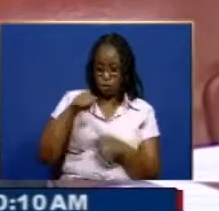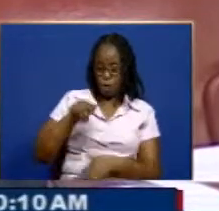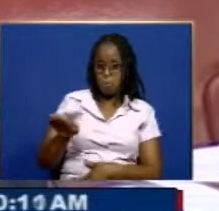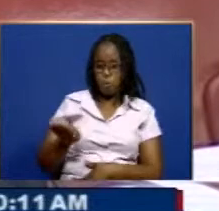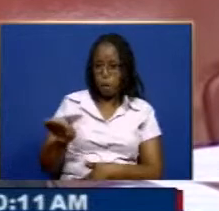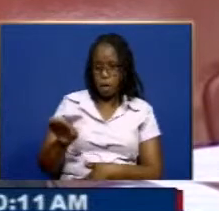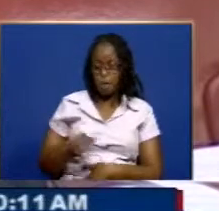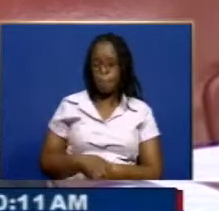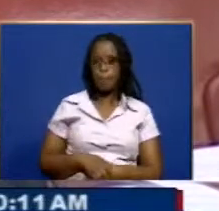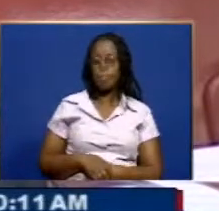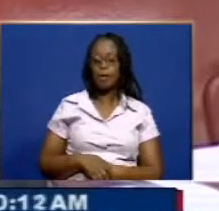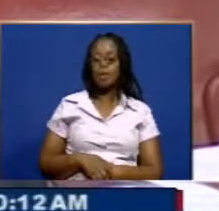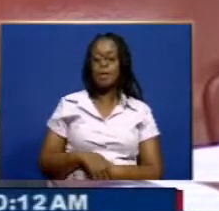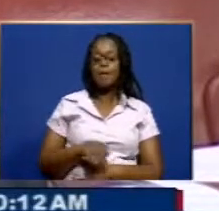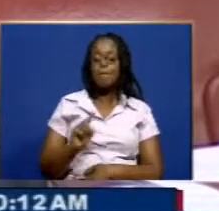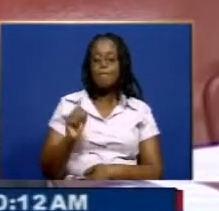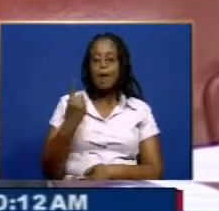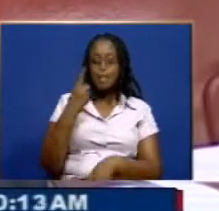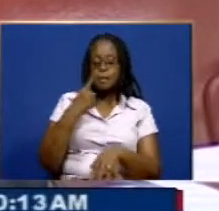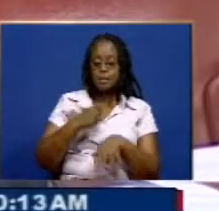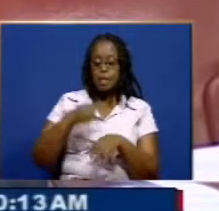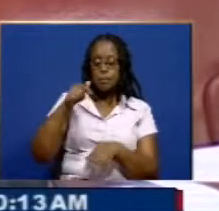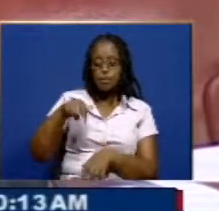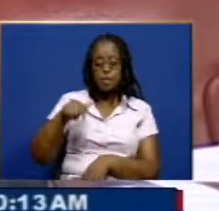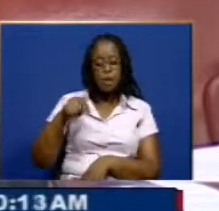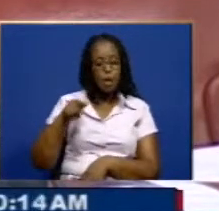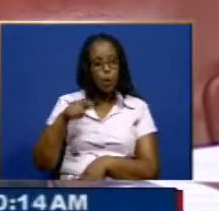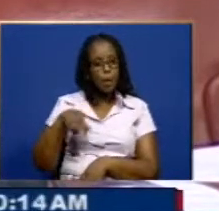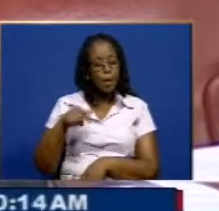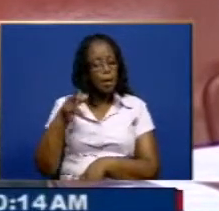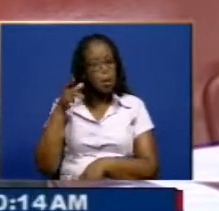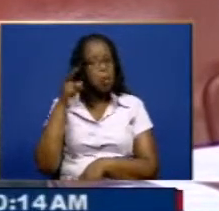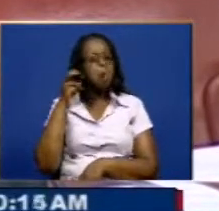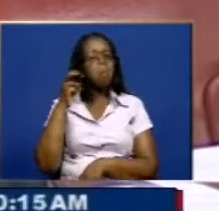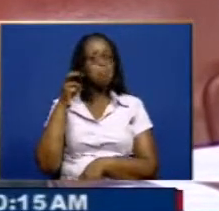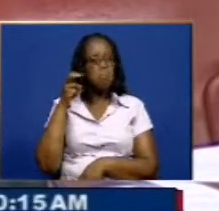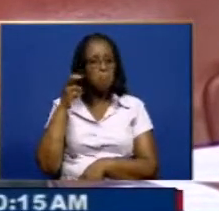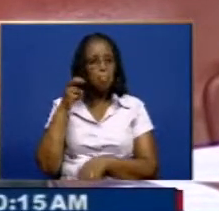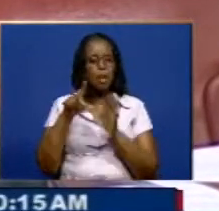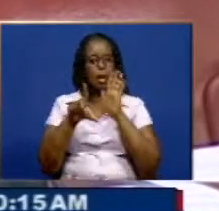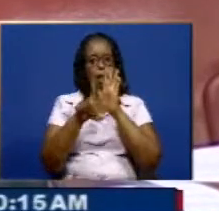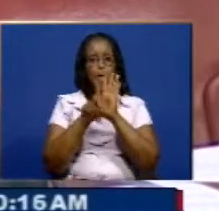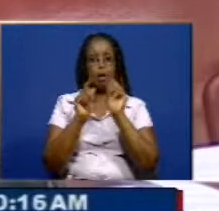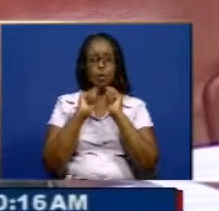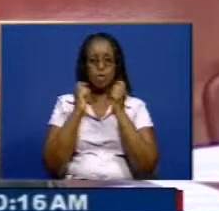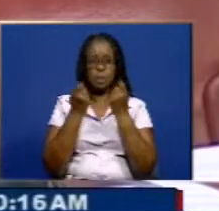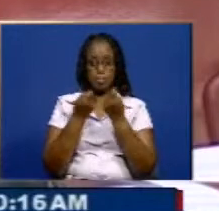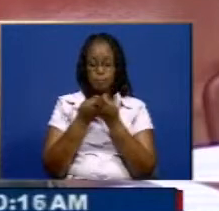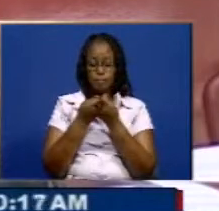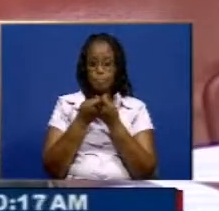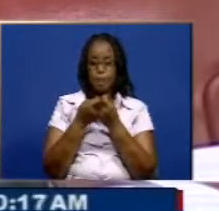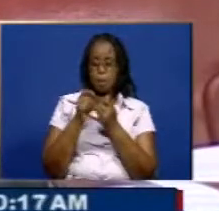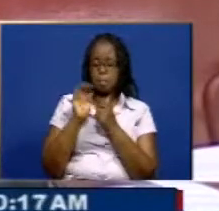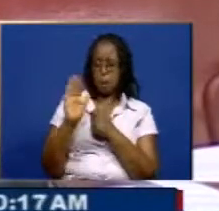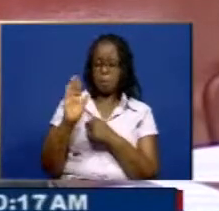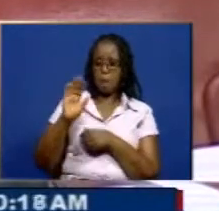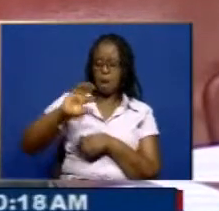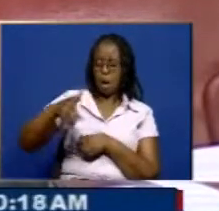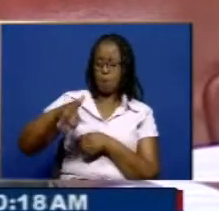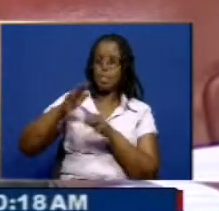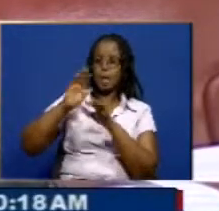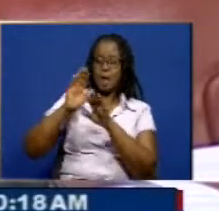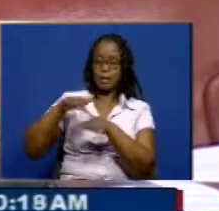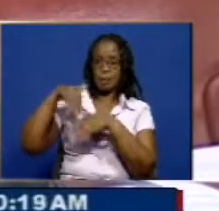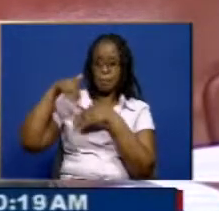that we have heard for the first time that the legal team for the county assembly